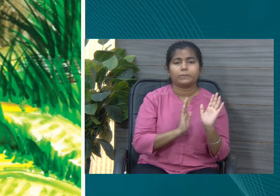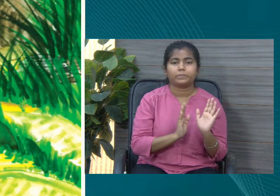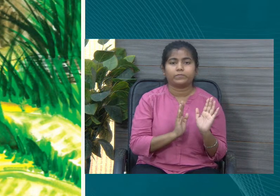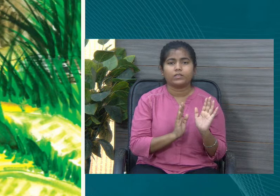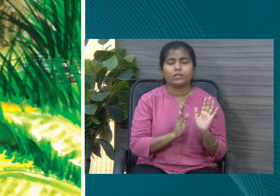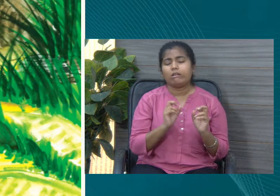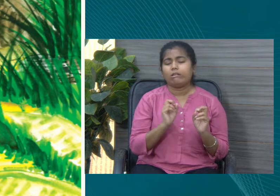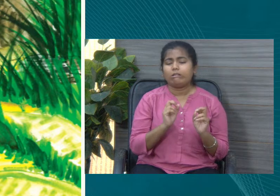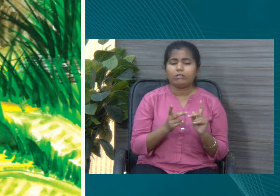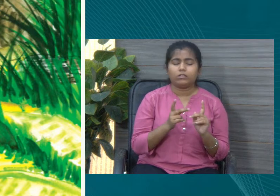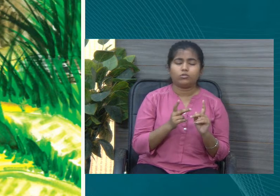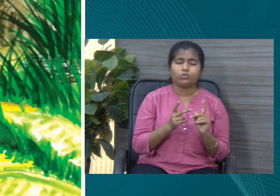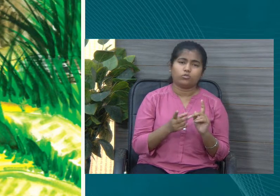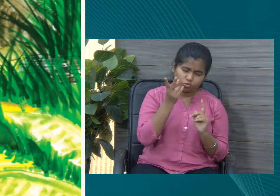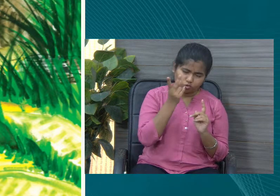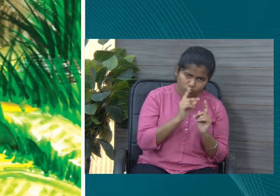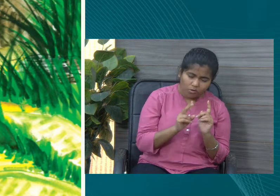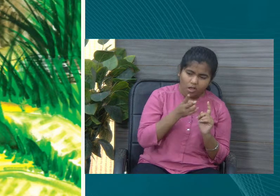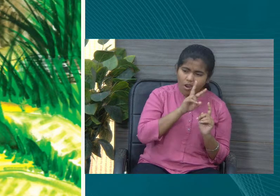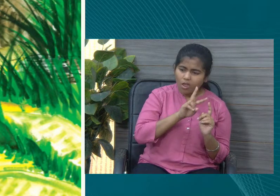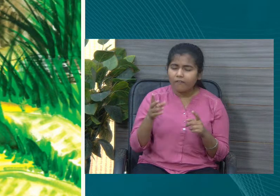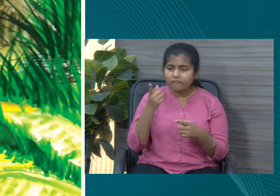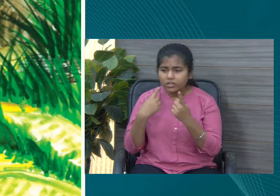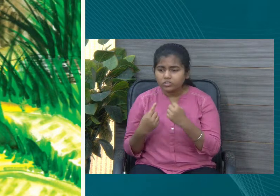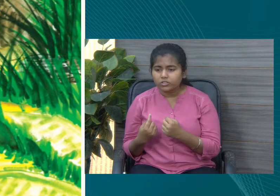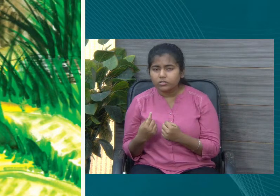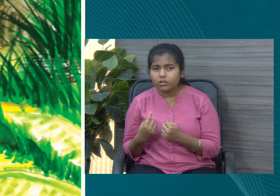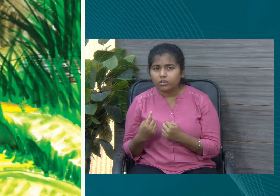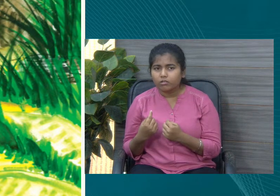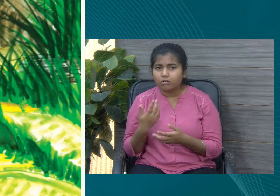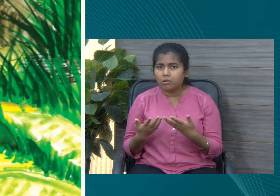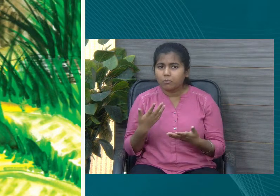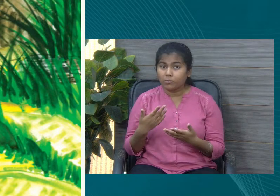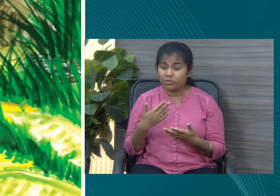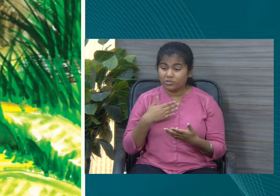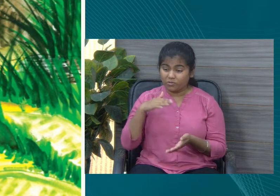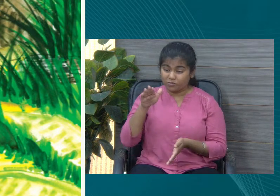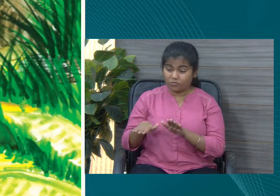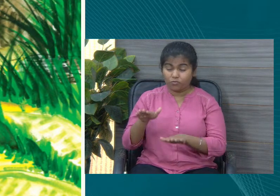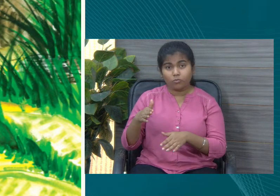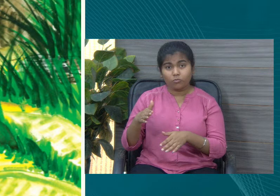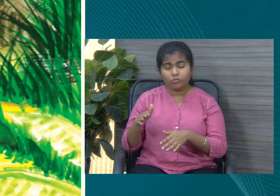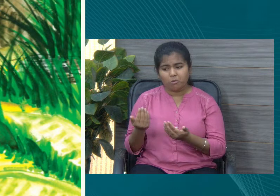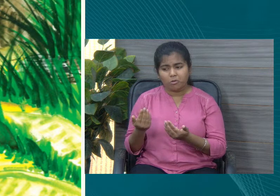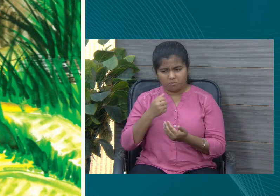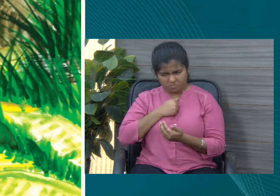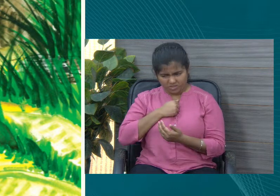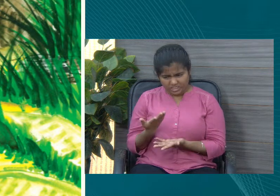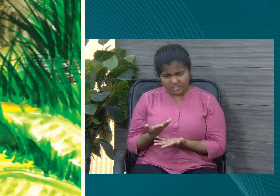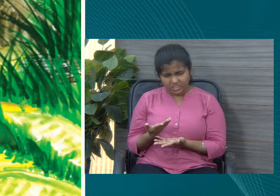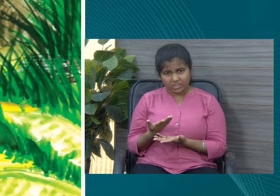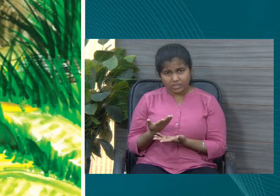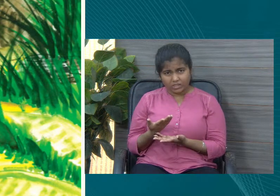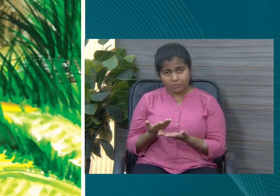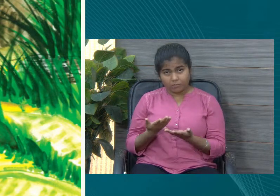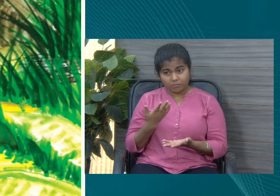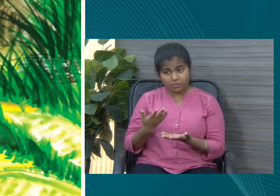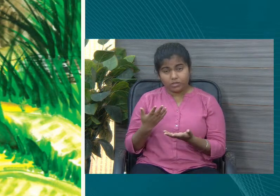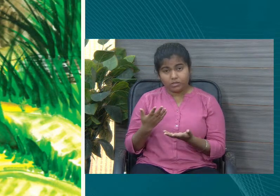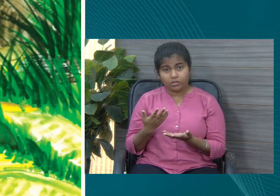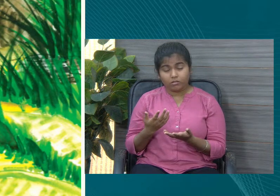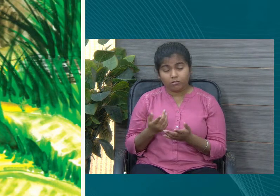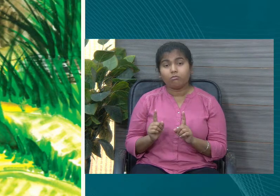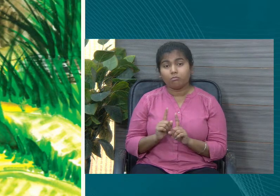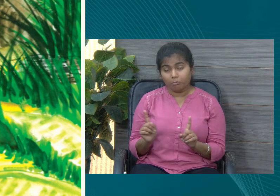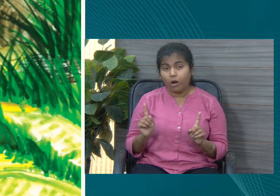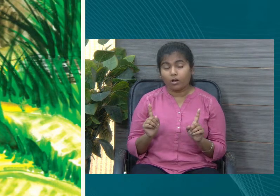examine. Maybe that footprint might have been mine. Yeah, that could be possible. Maybe it is mine. But